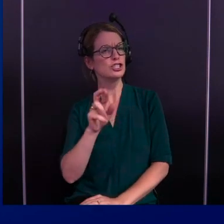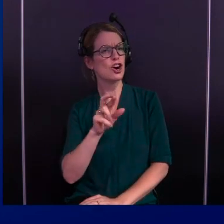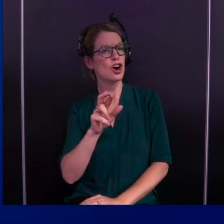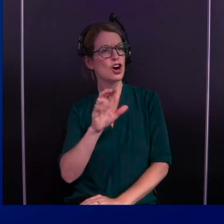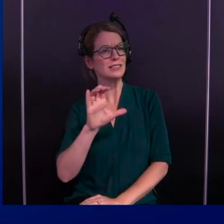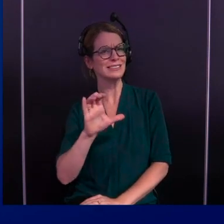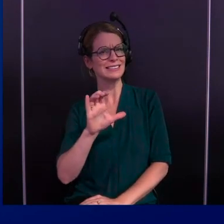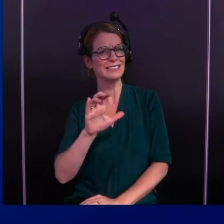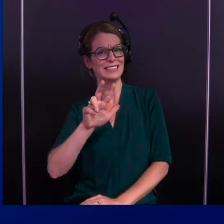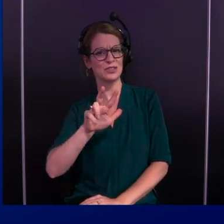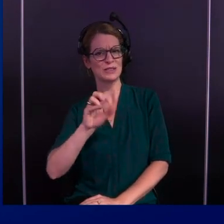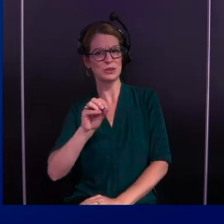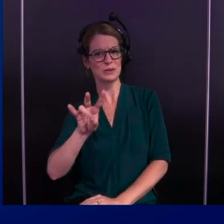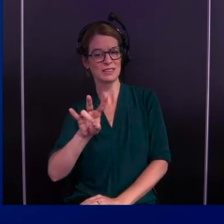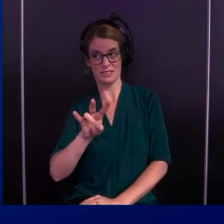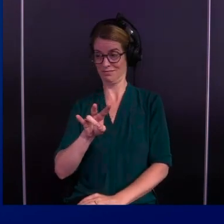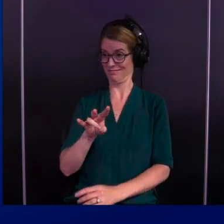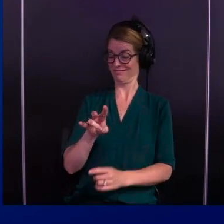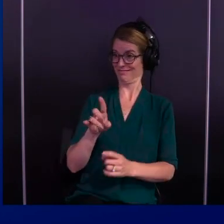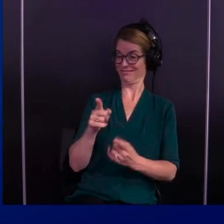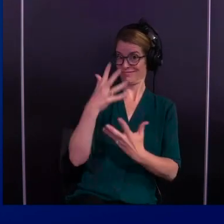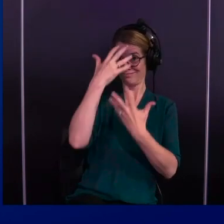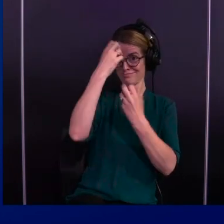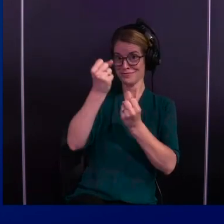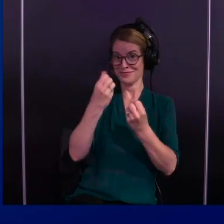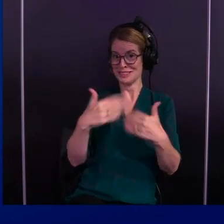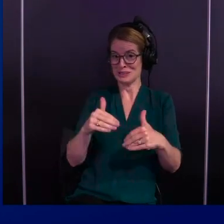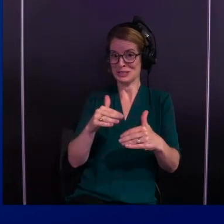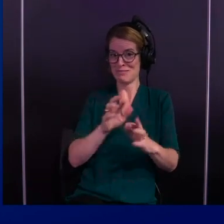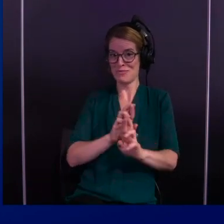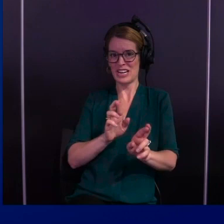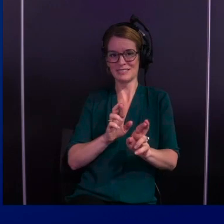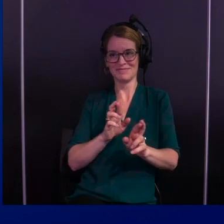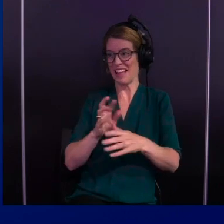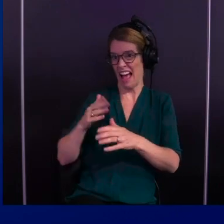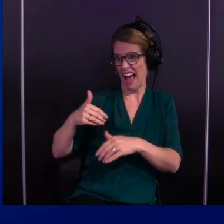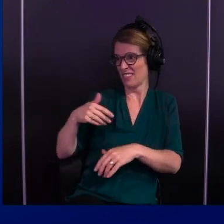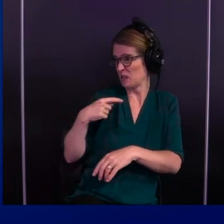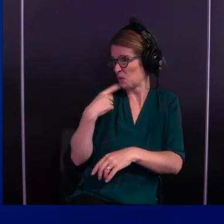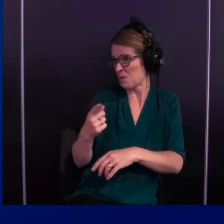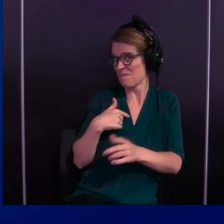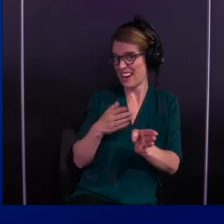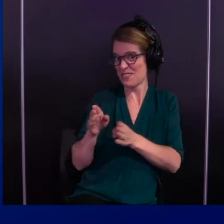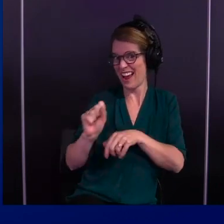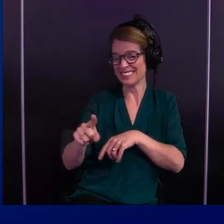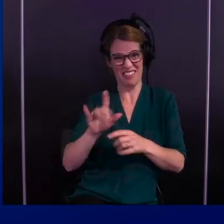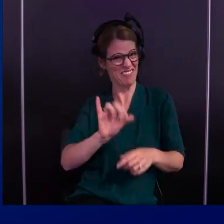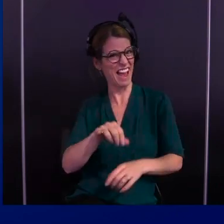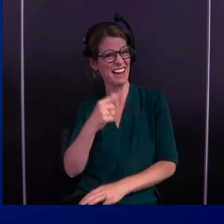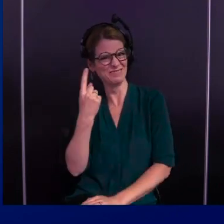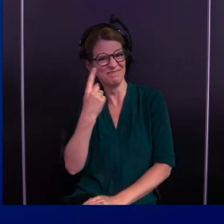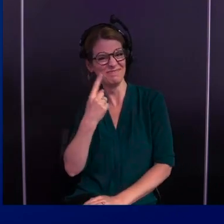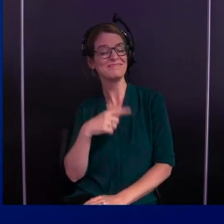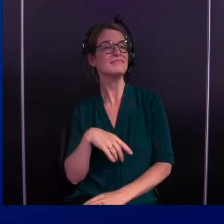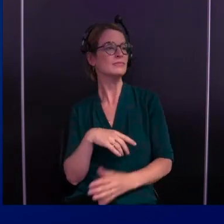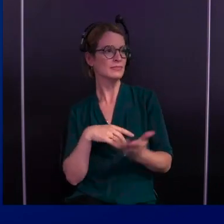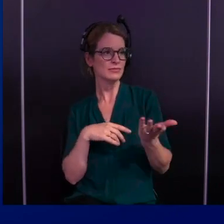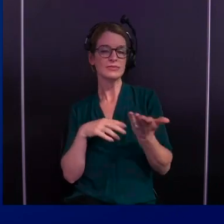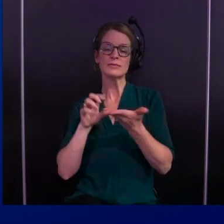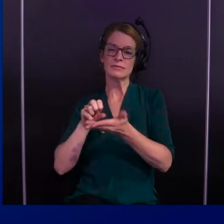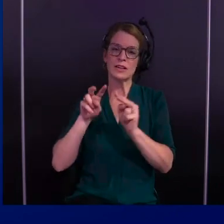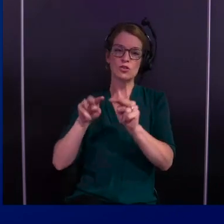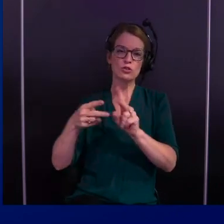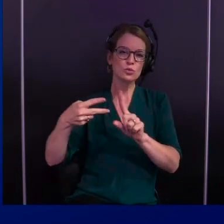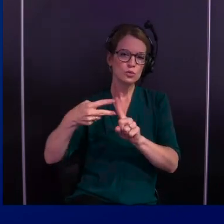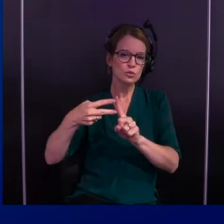GRC307. Wow. You were prepared for that question. I love it. And I didn't even tell him I was going to ask him about this. I know, that's impressive. Yeah, so you could check that on the tubes, and you